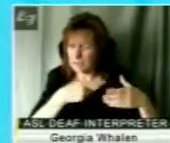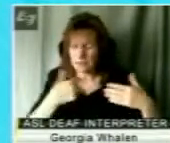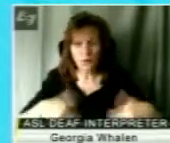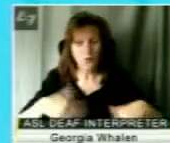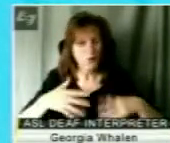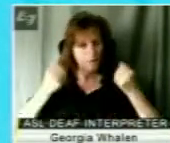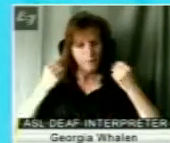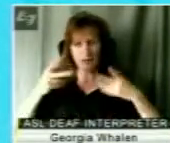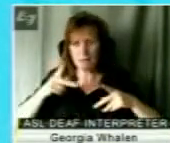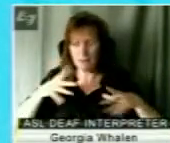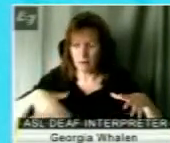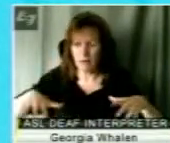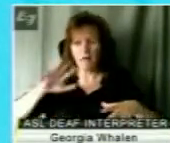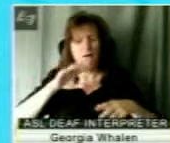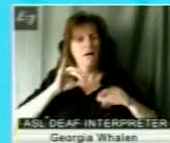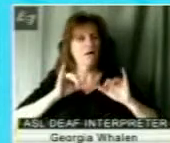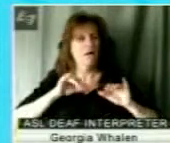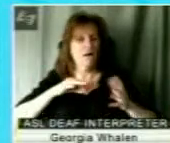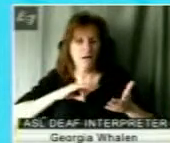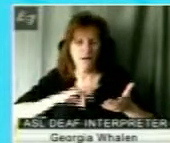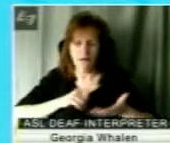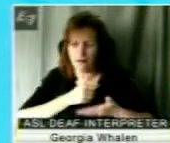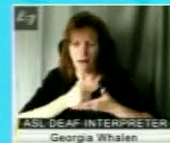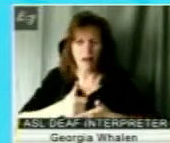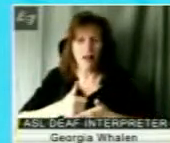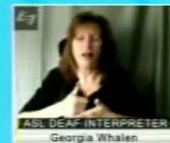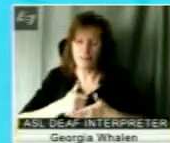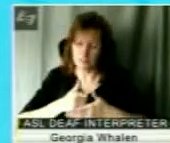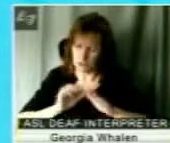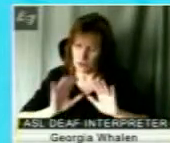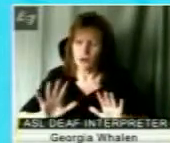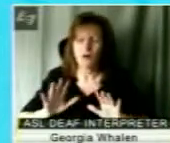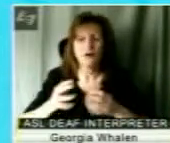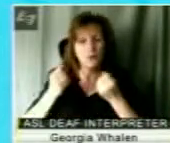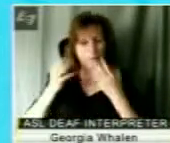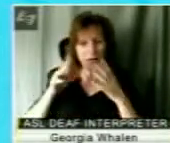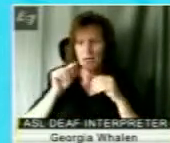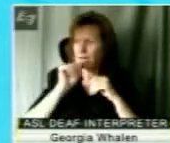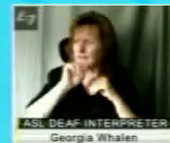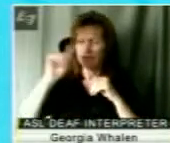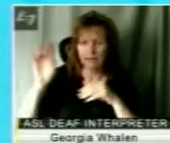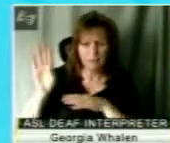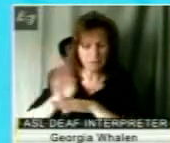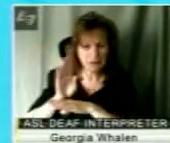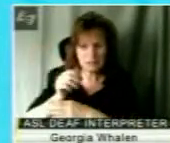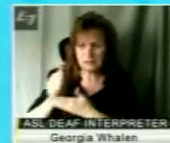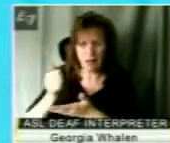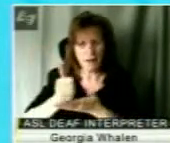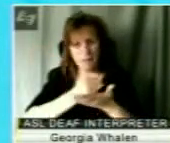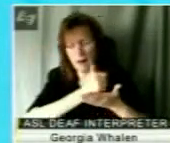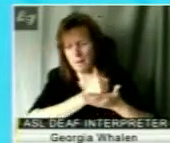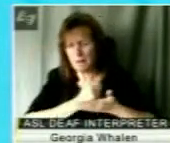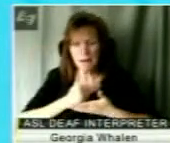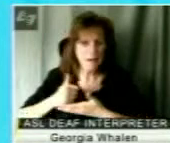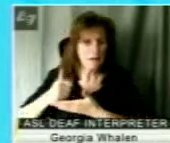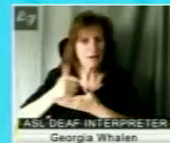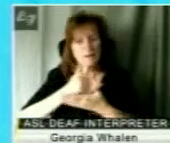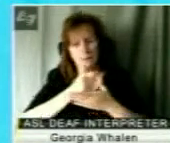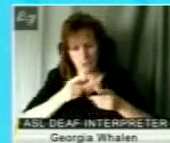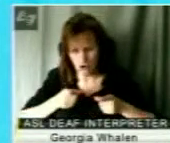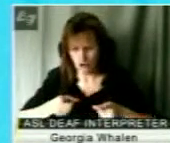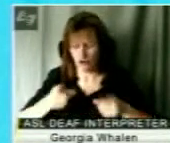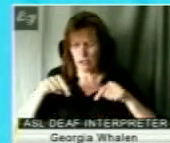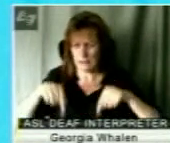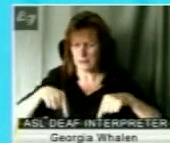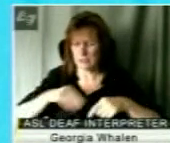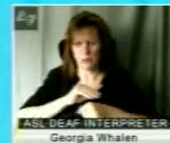many organizations and stores and retail outlets are doing extraordinary things to help people through this crisis that we're